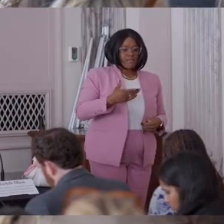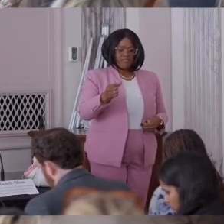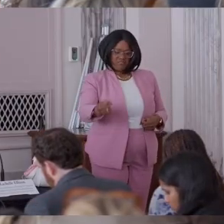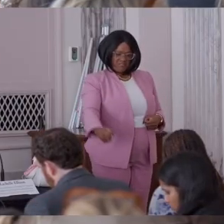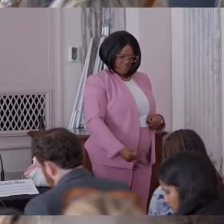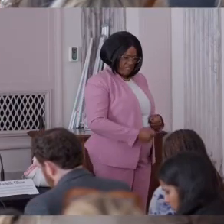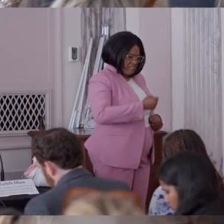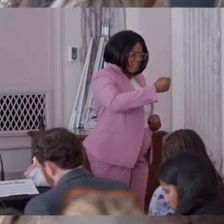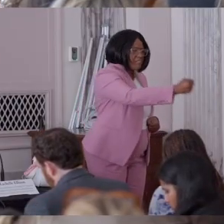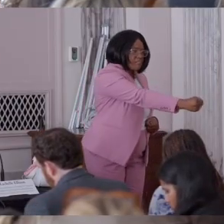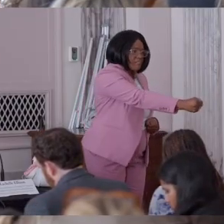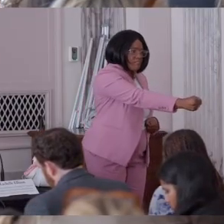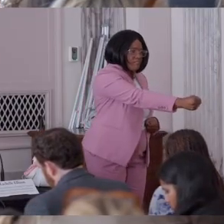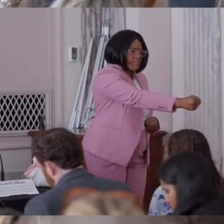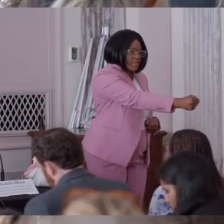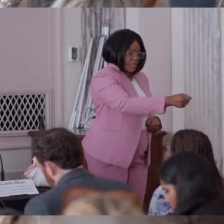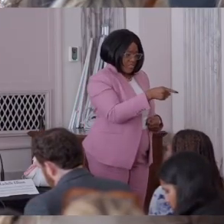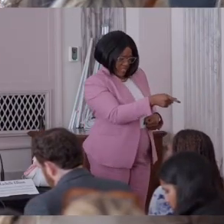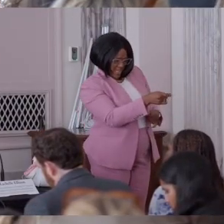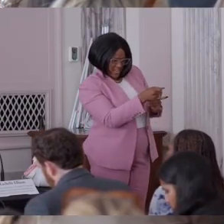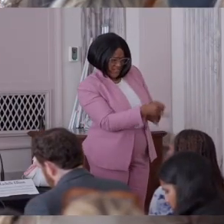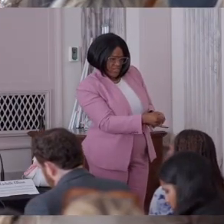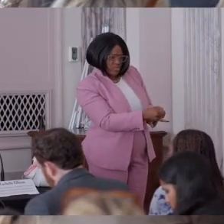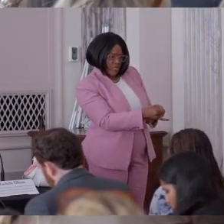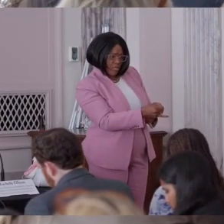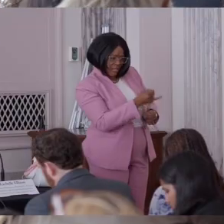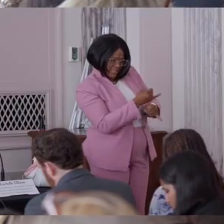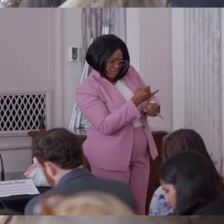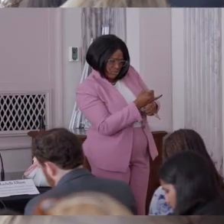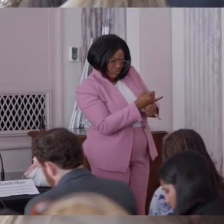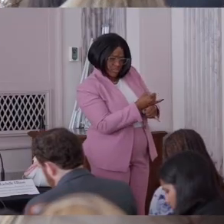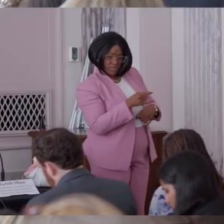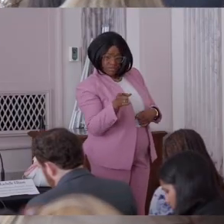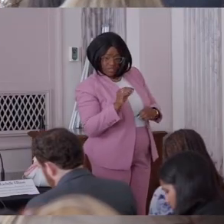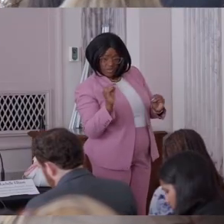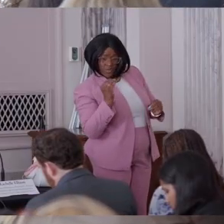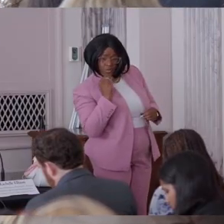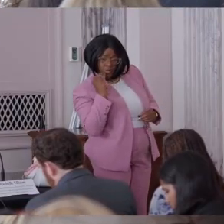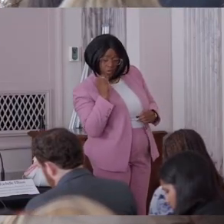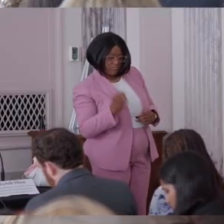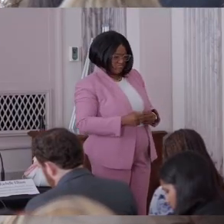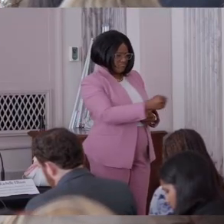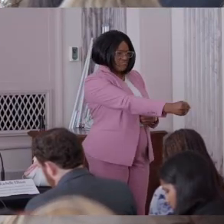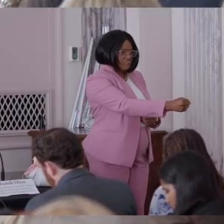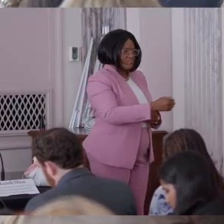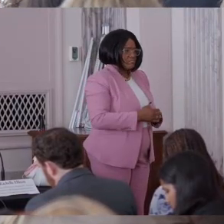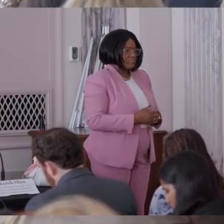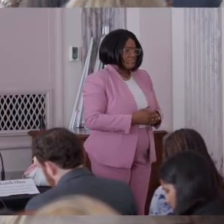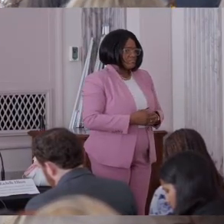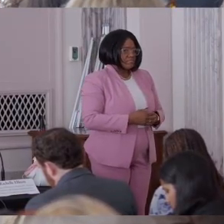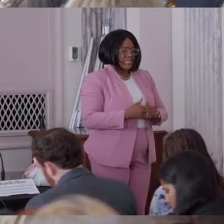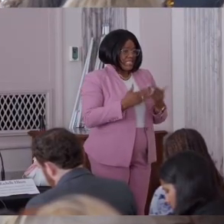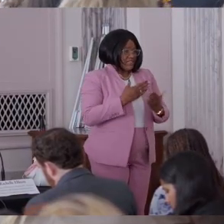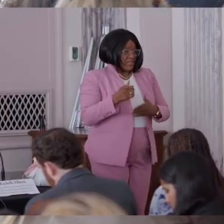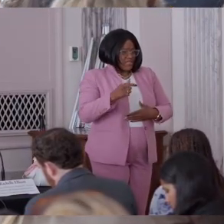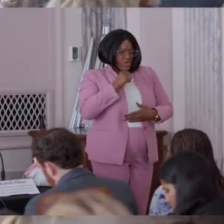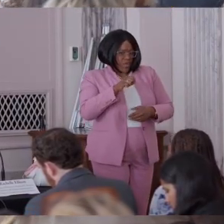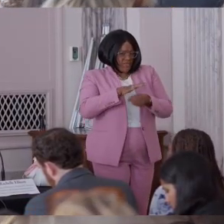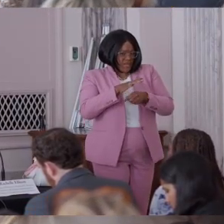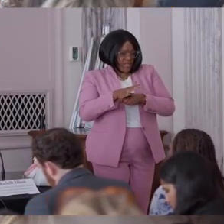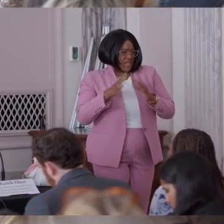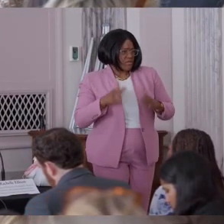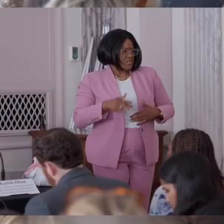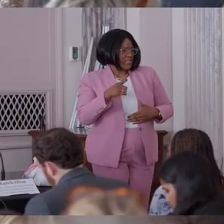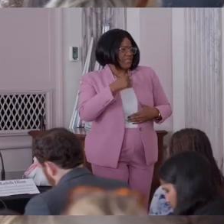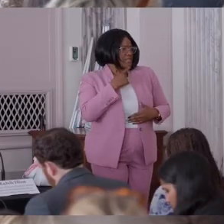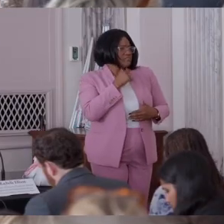place institutionalized individuals that were homeless, even if there wasn't enough housing in their community. They said it